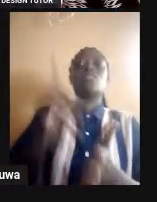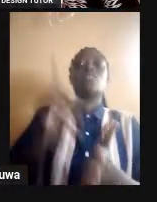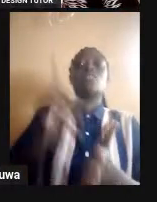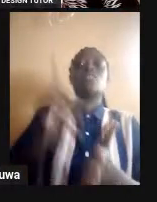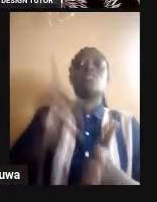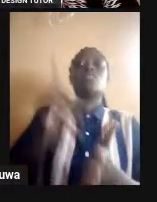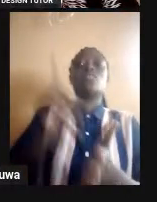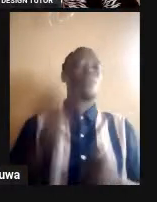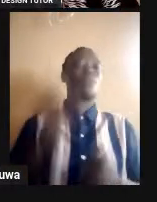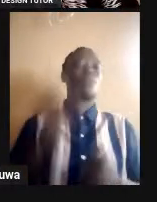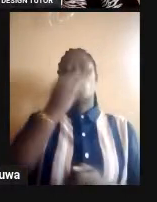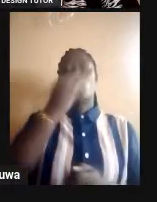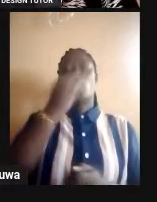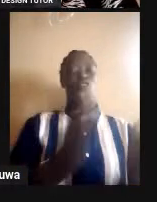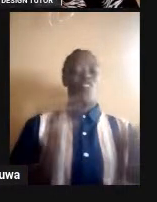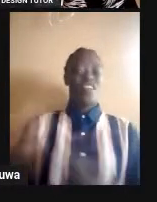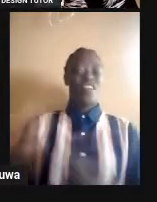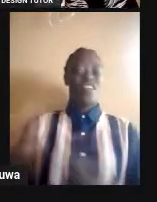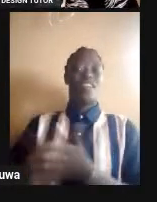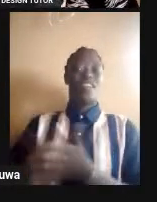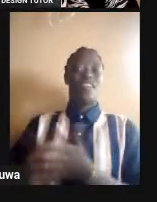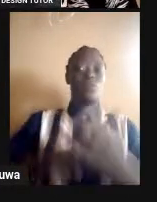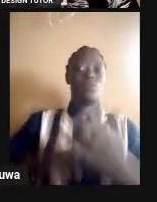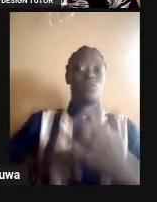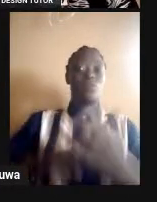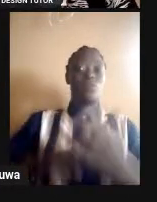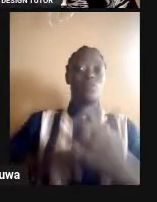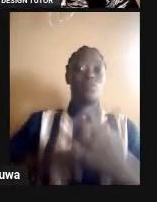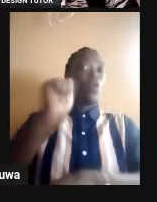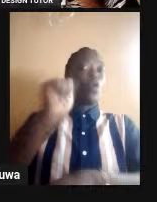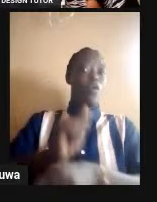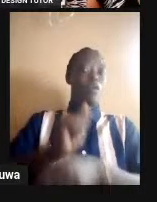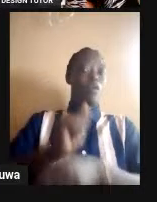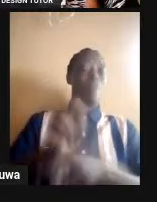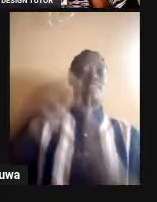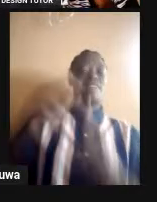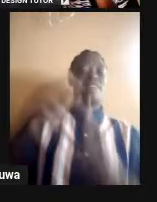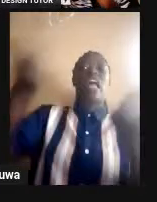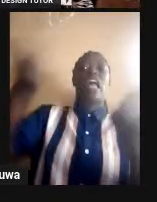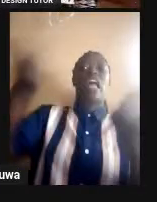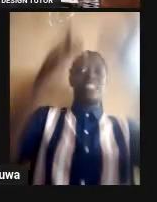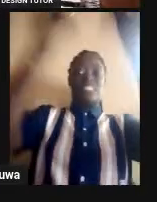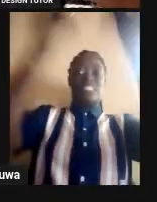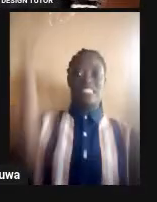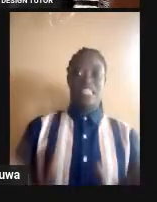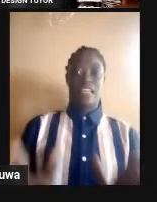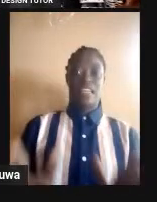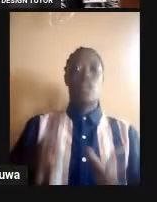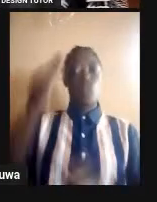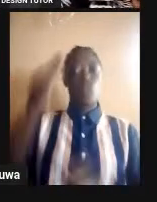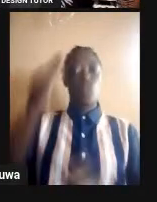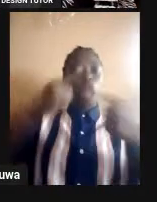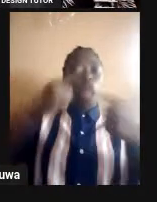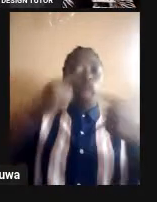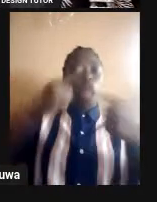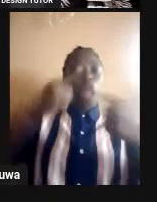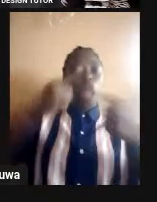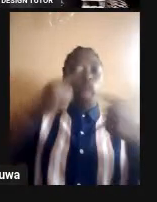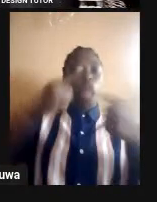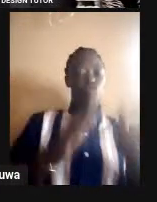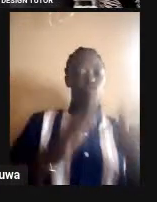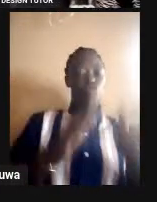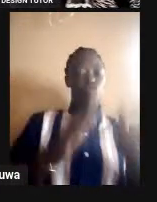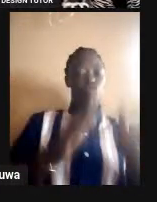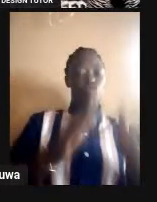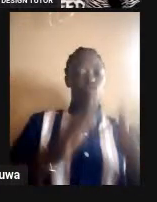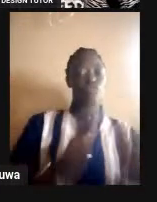as a designer, knowing how to arrange your work to make it look professional and still send the message across. I hope you